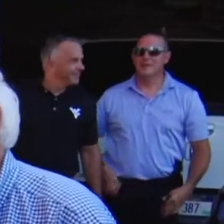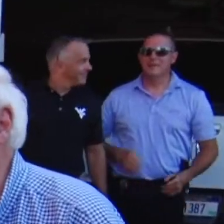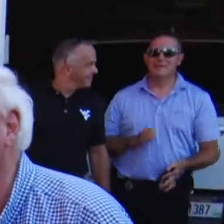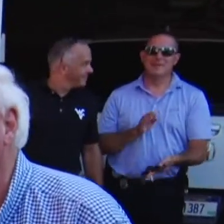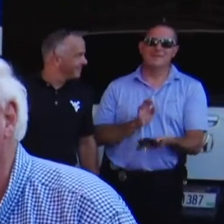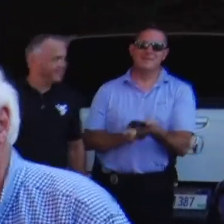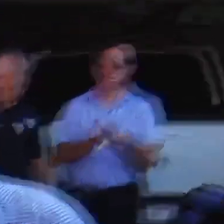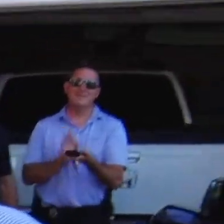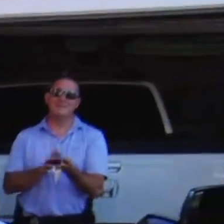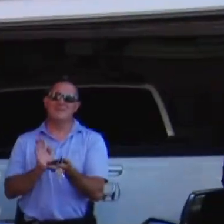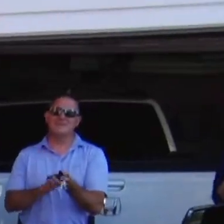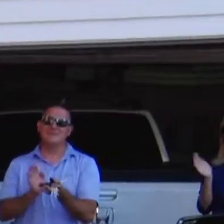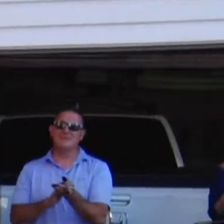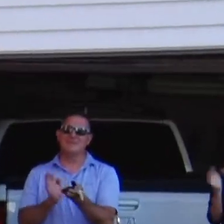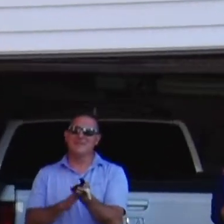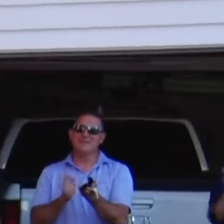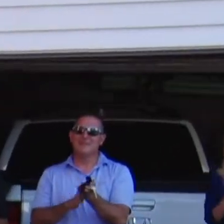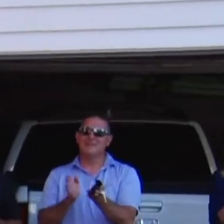$1,588,000.